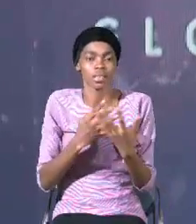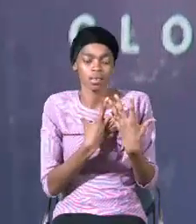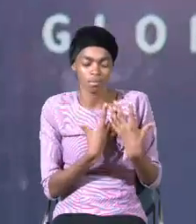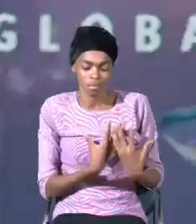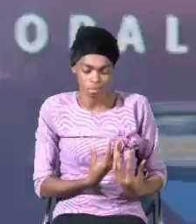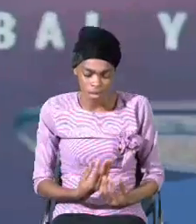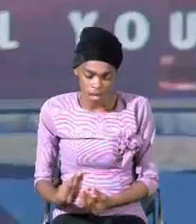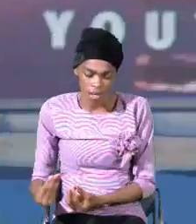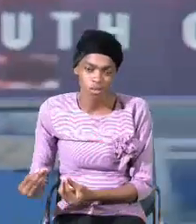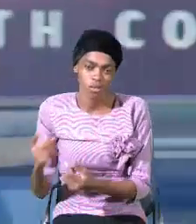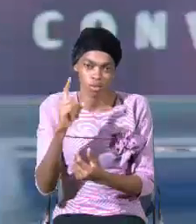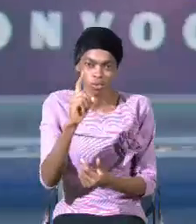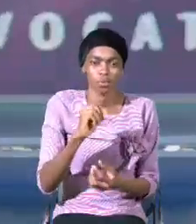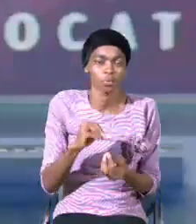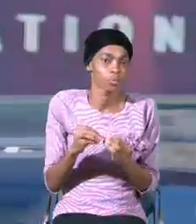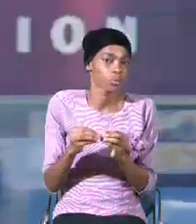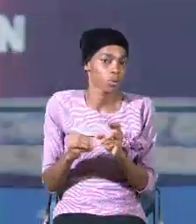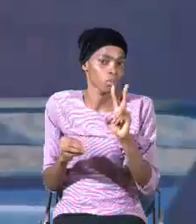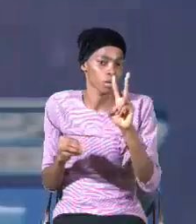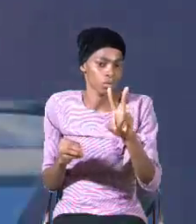two,